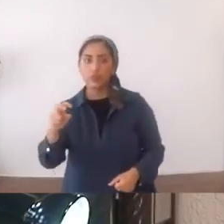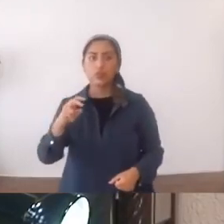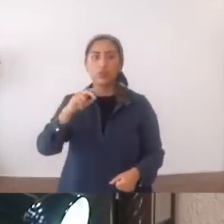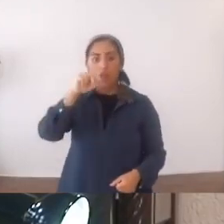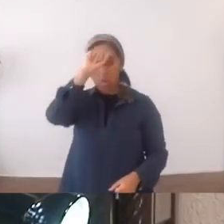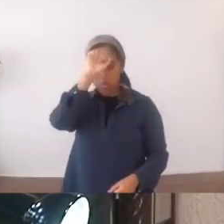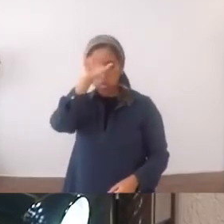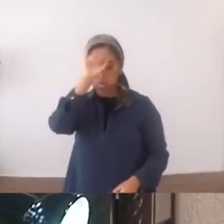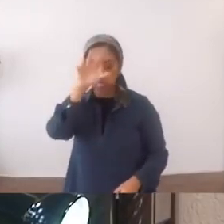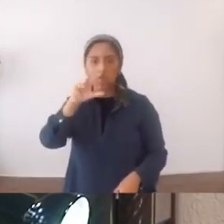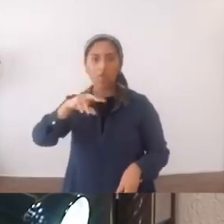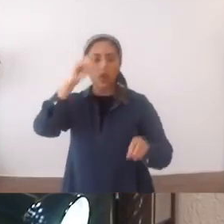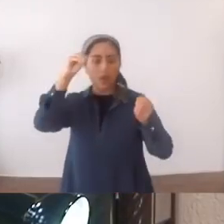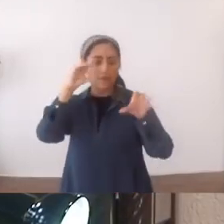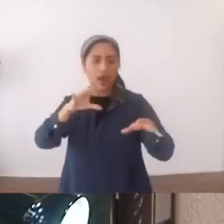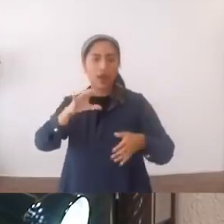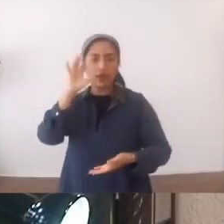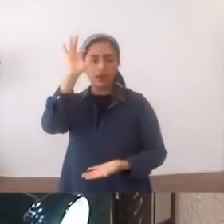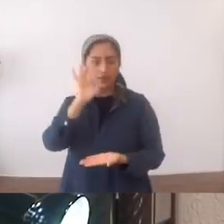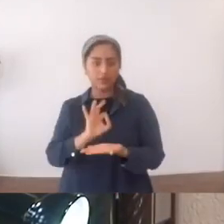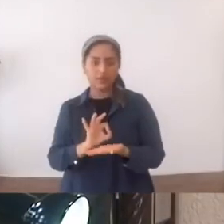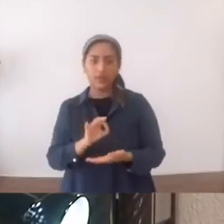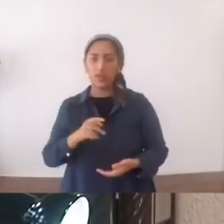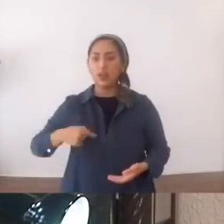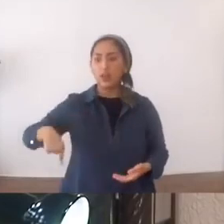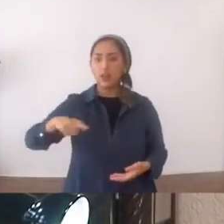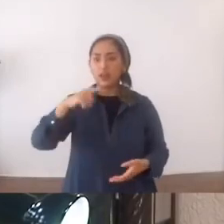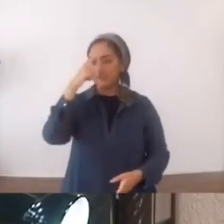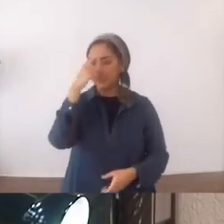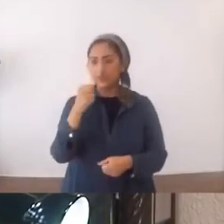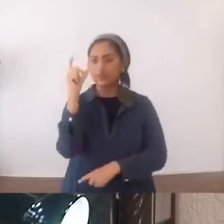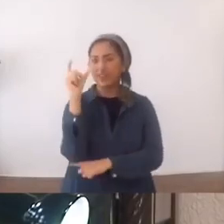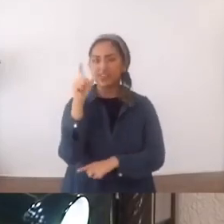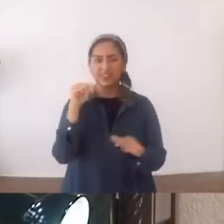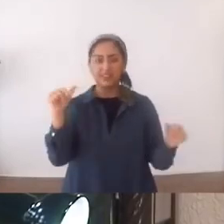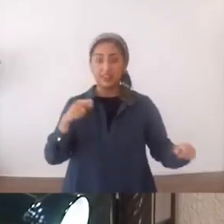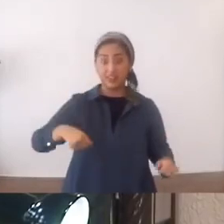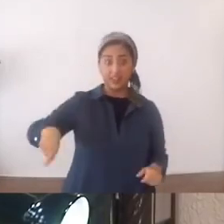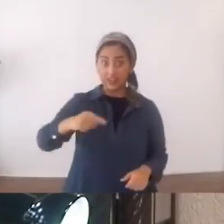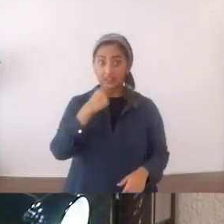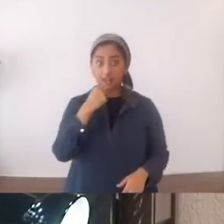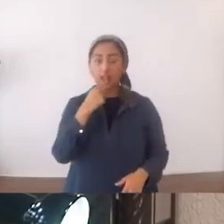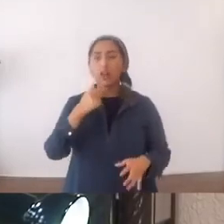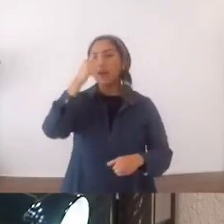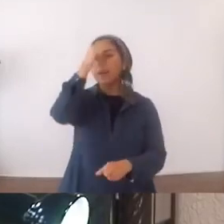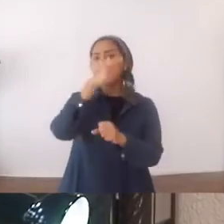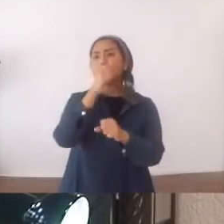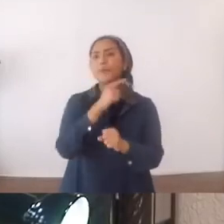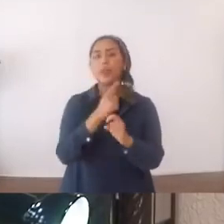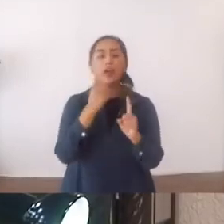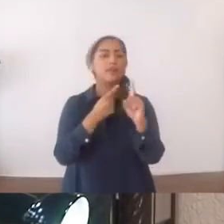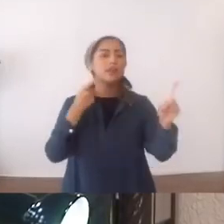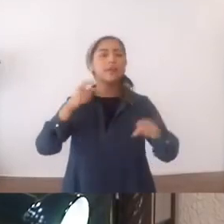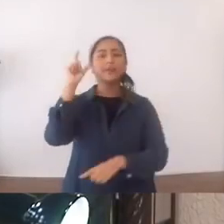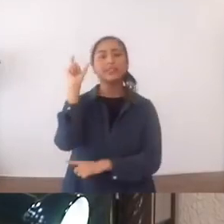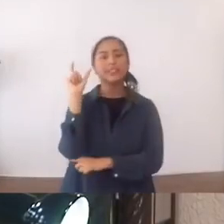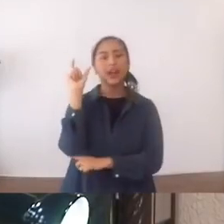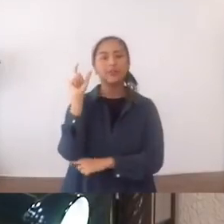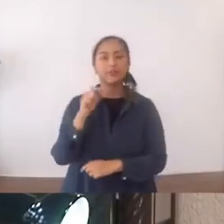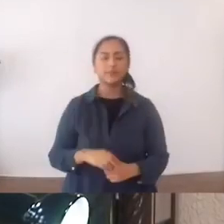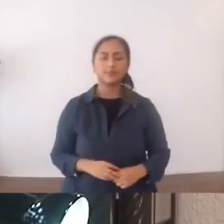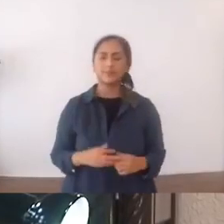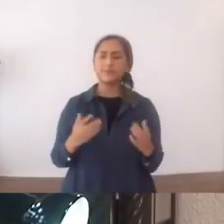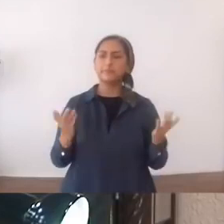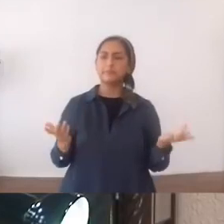en and brujos, en sorcerers, hechiceros, in en witches, budistas, in Buddhists, en islámicos. in Islamic. De hecho, él le menciona los hermanos